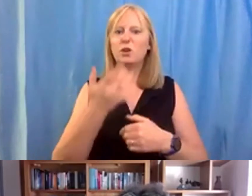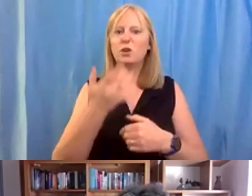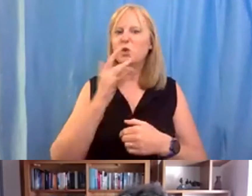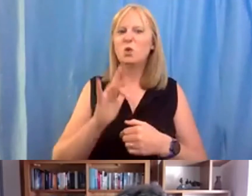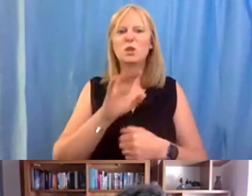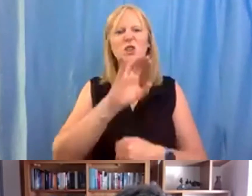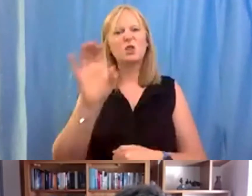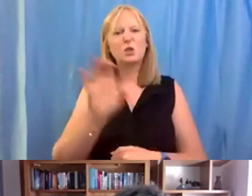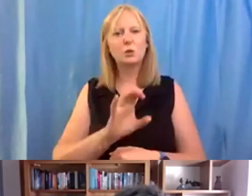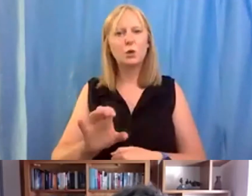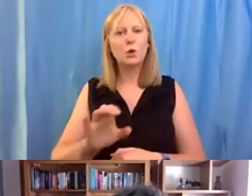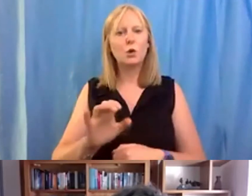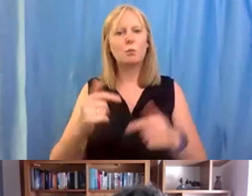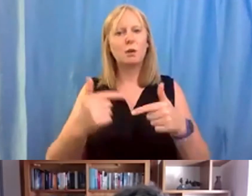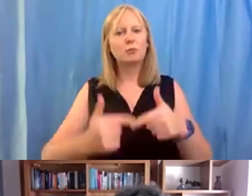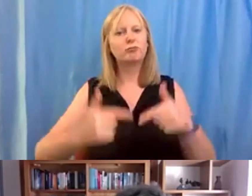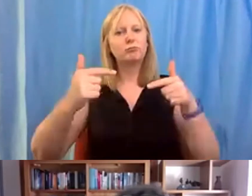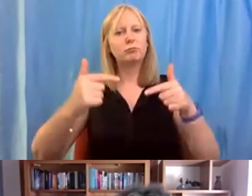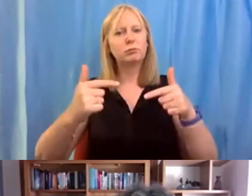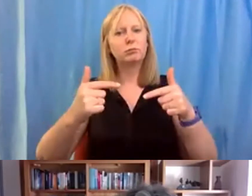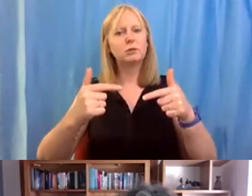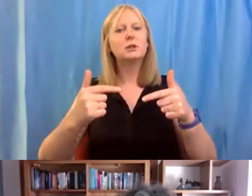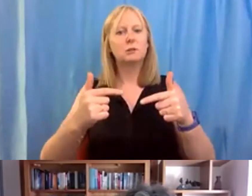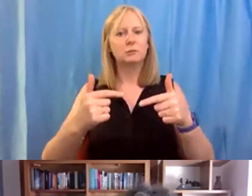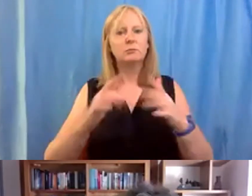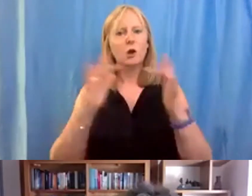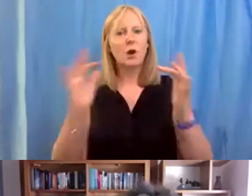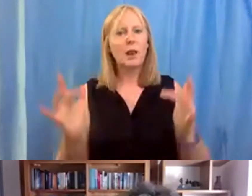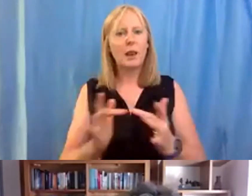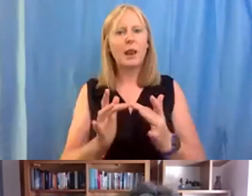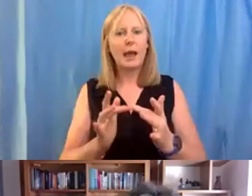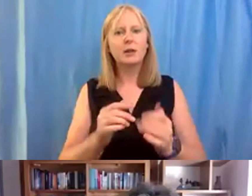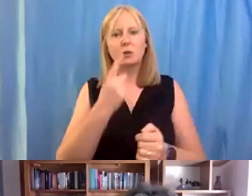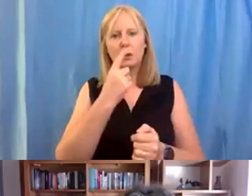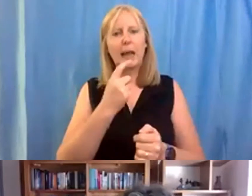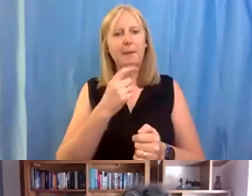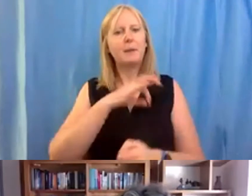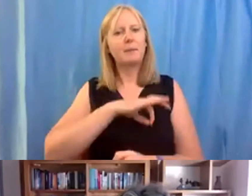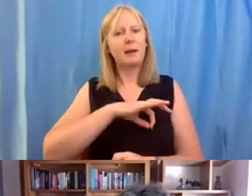remote dialing in, so that could actually be a benefit for people.